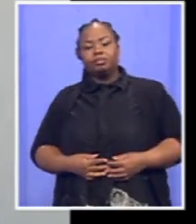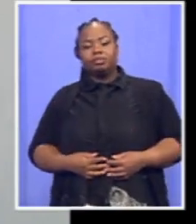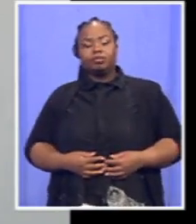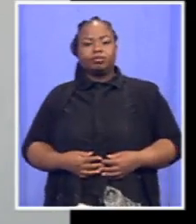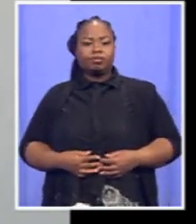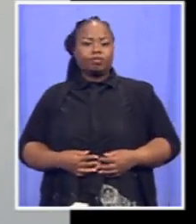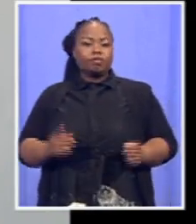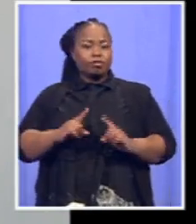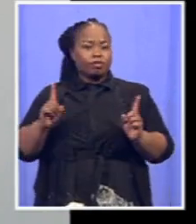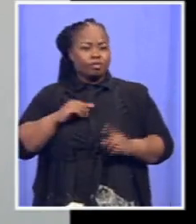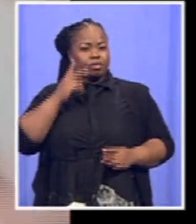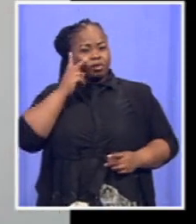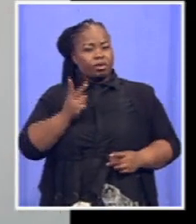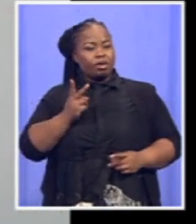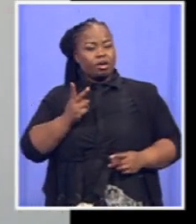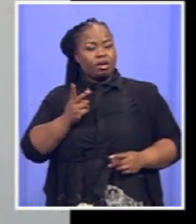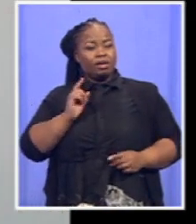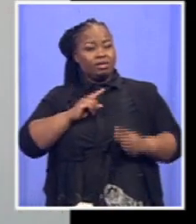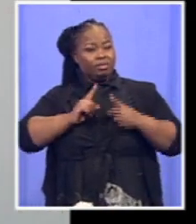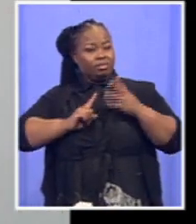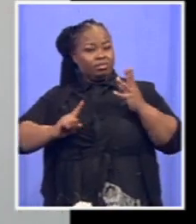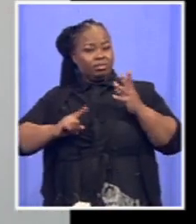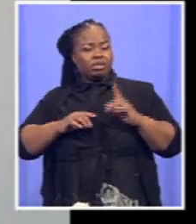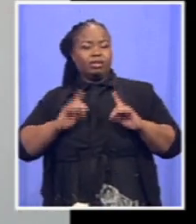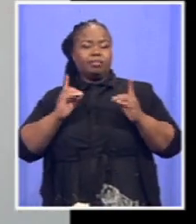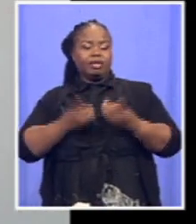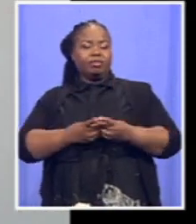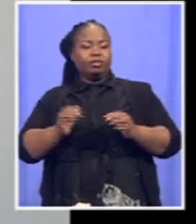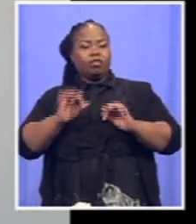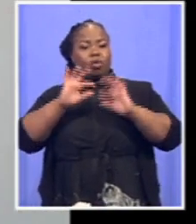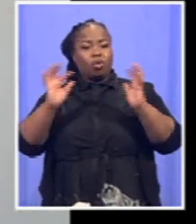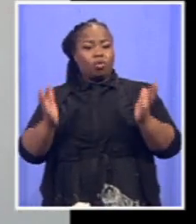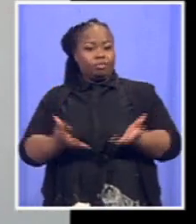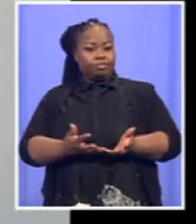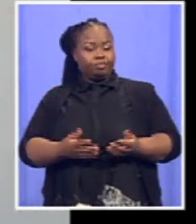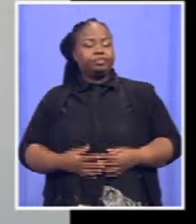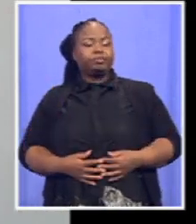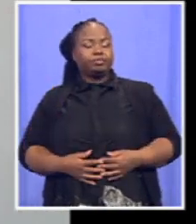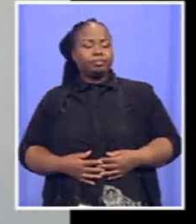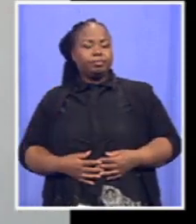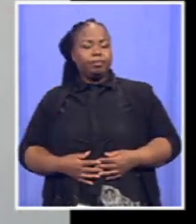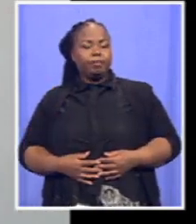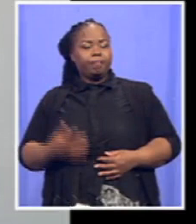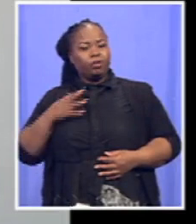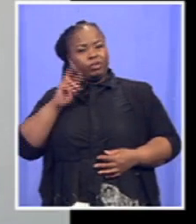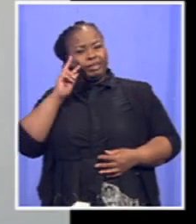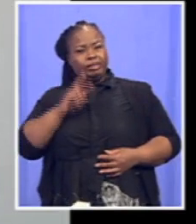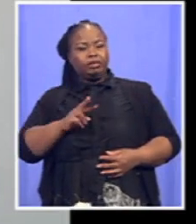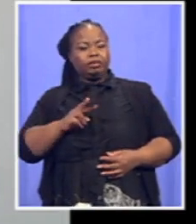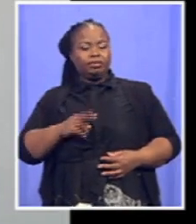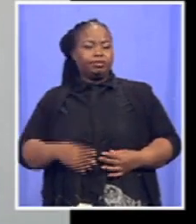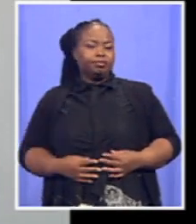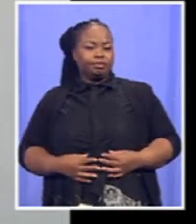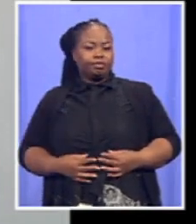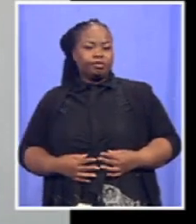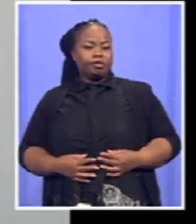if you're looking at these departments overall, you would see, I guess, perhaps, Desiree, why they